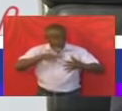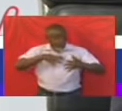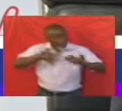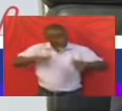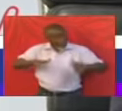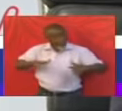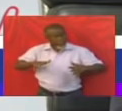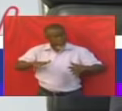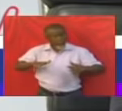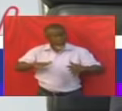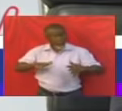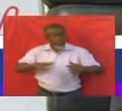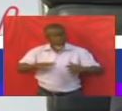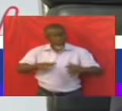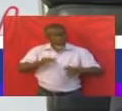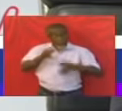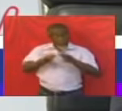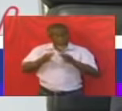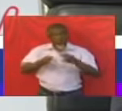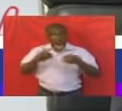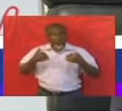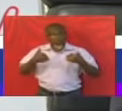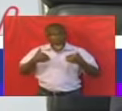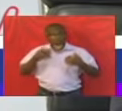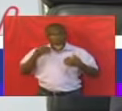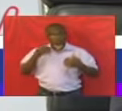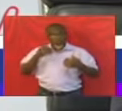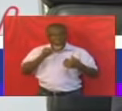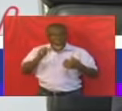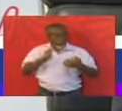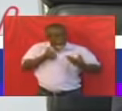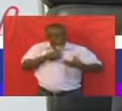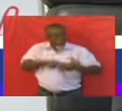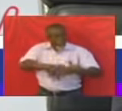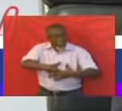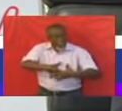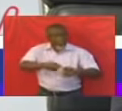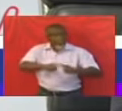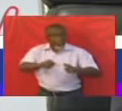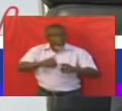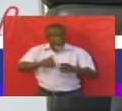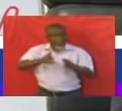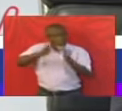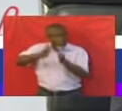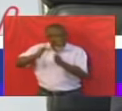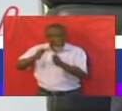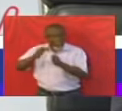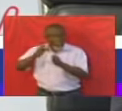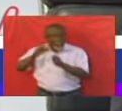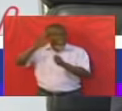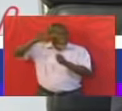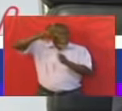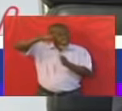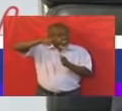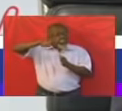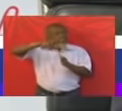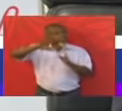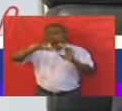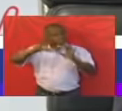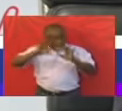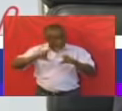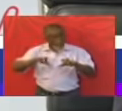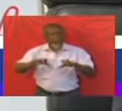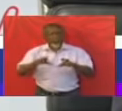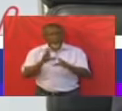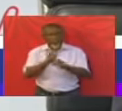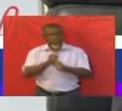other choices available to you, which you can take. And as we heard, we now have the single dose Johnson &